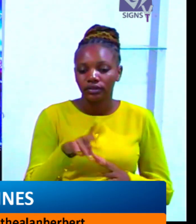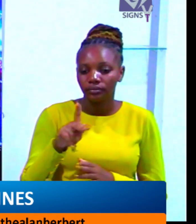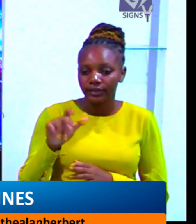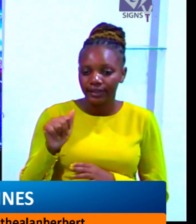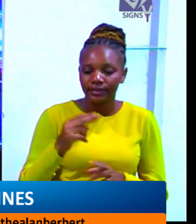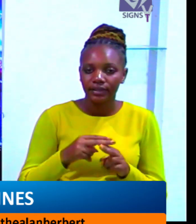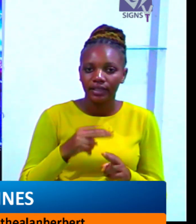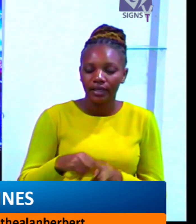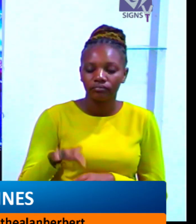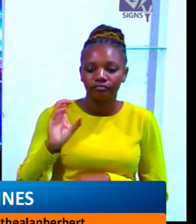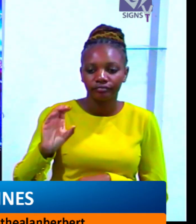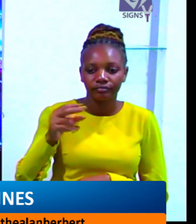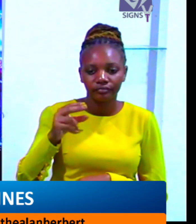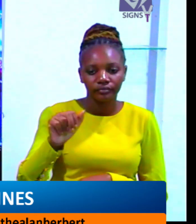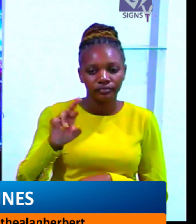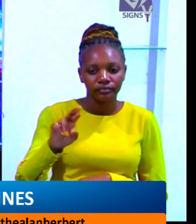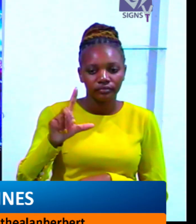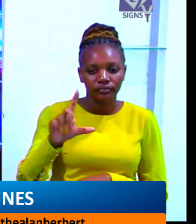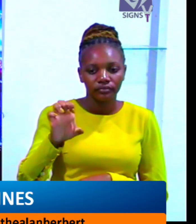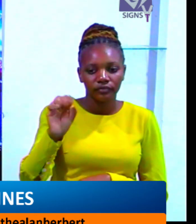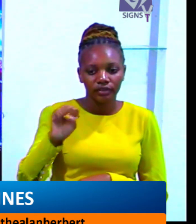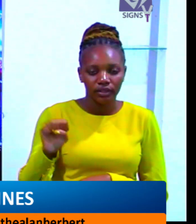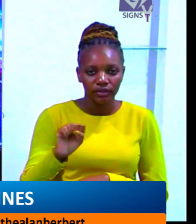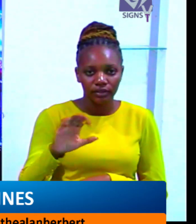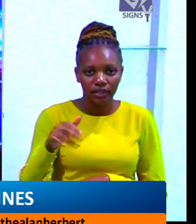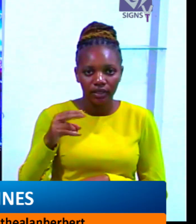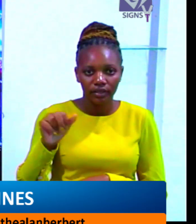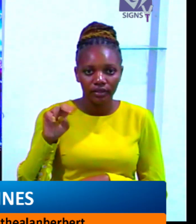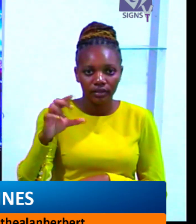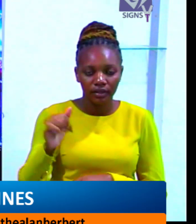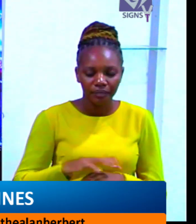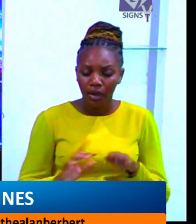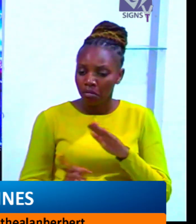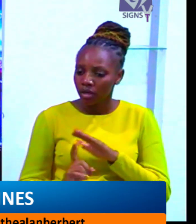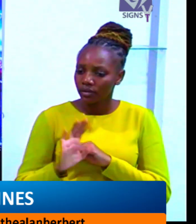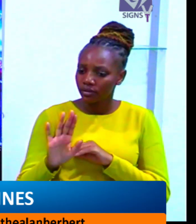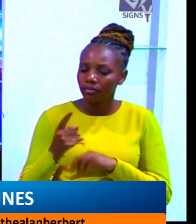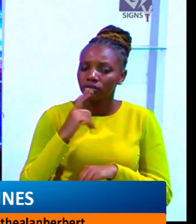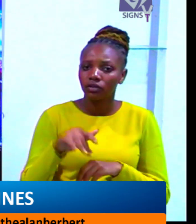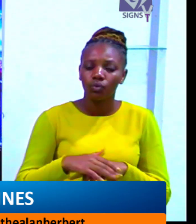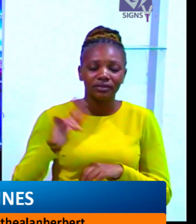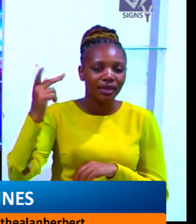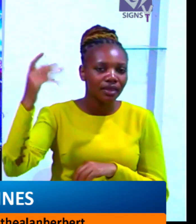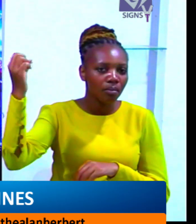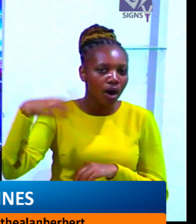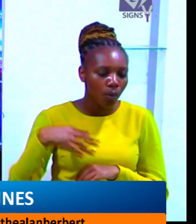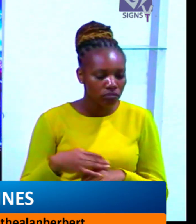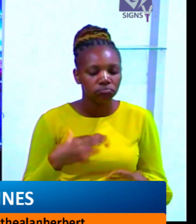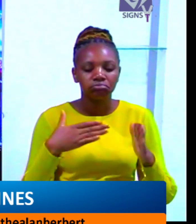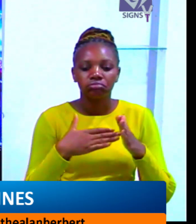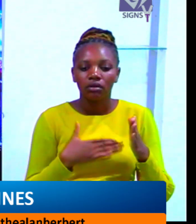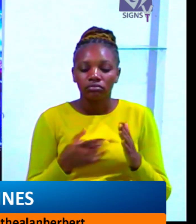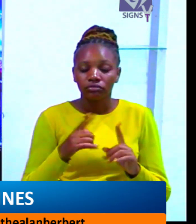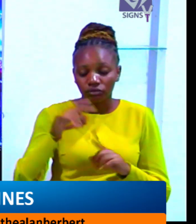Kenya Power for project delays. The Housing Ministry has cited Kenya Power as a stumbling block to the government's